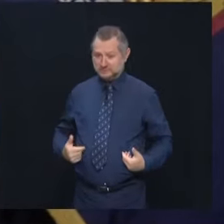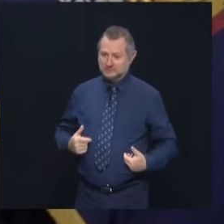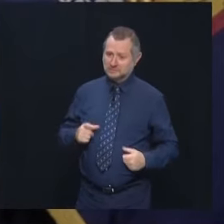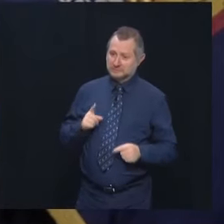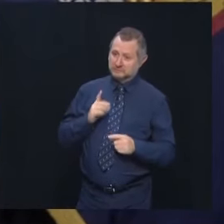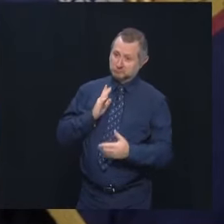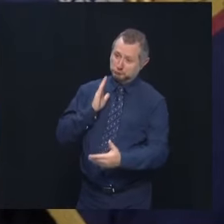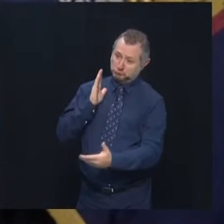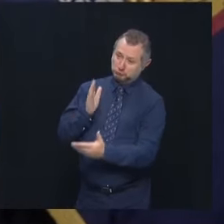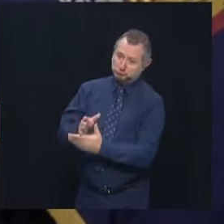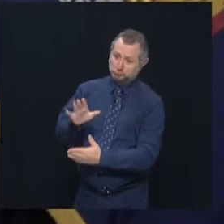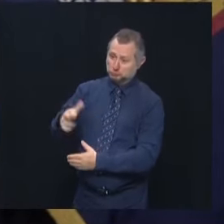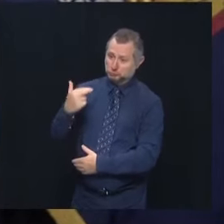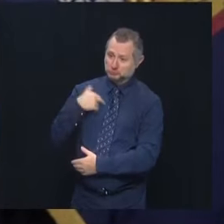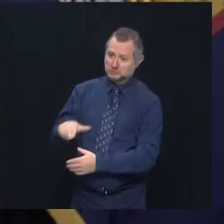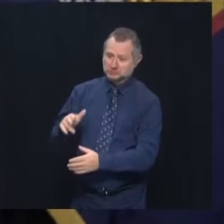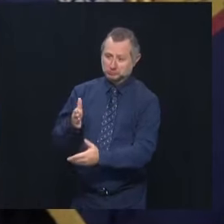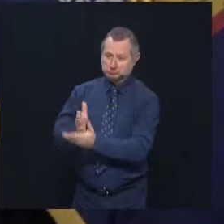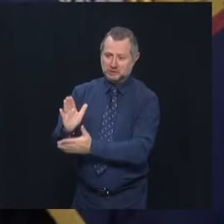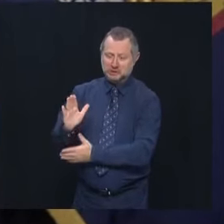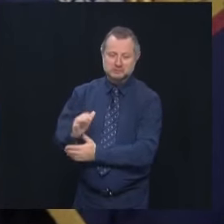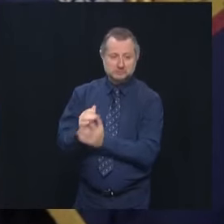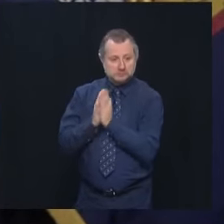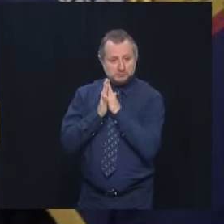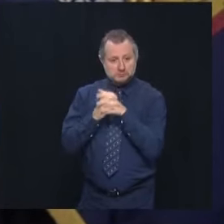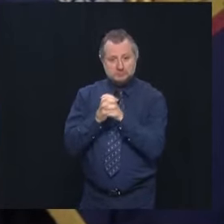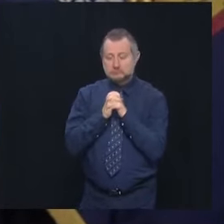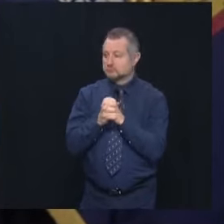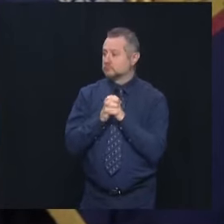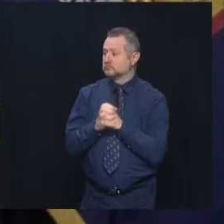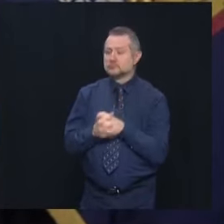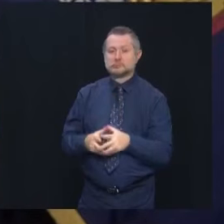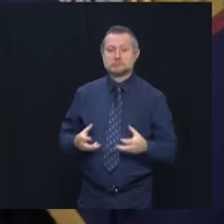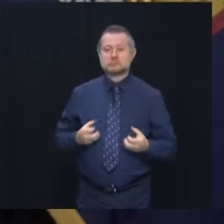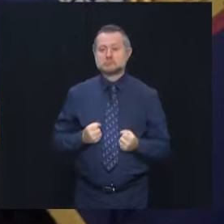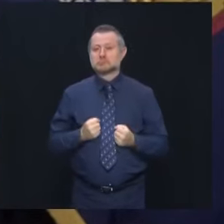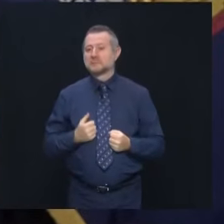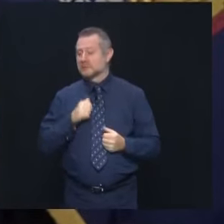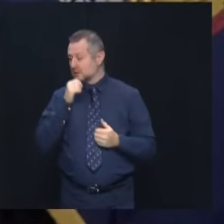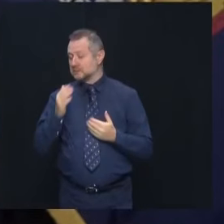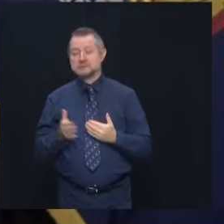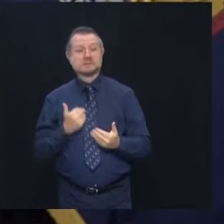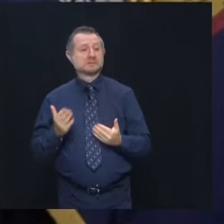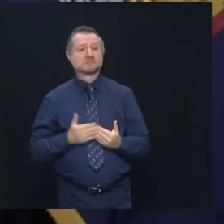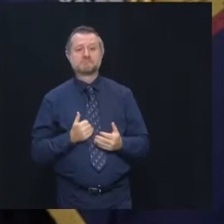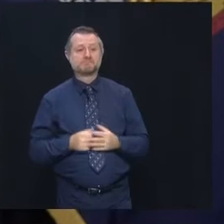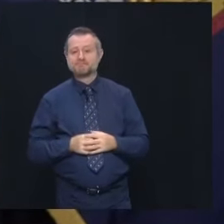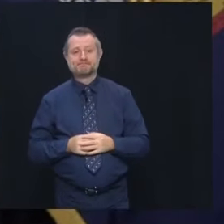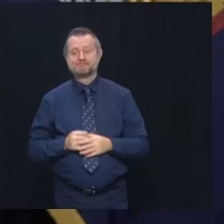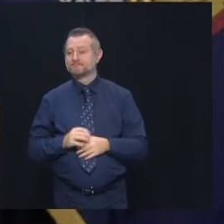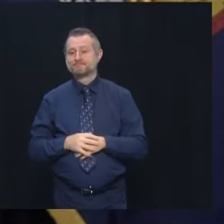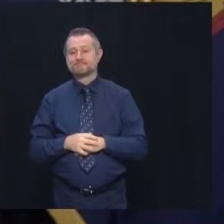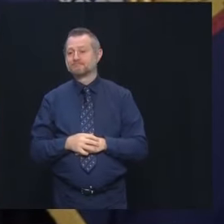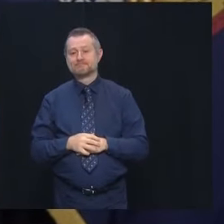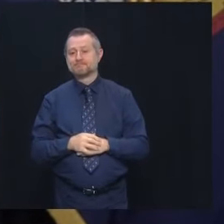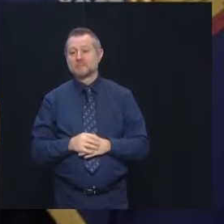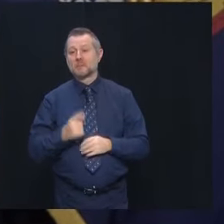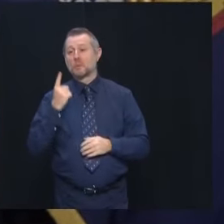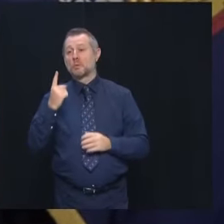intrusion on religion. So it's hard. I didn't want to close down 1,000